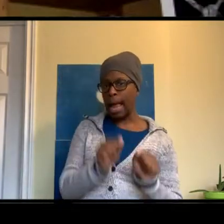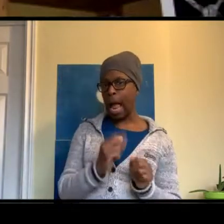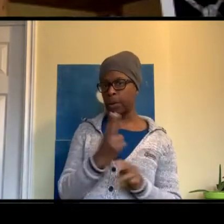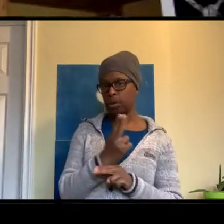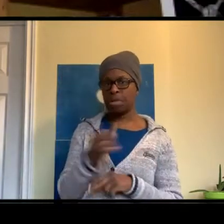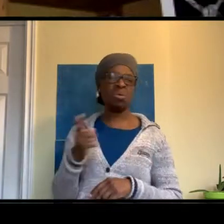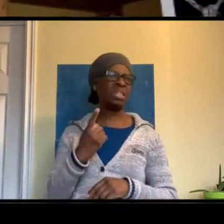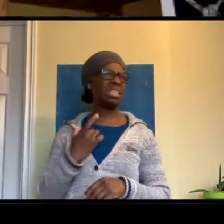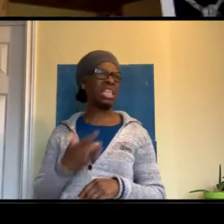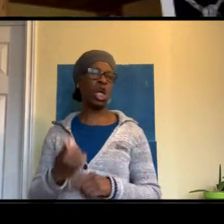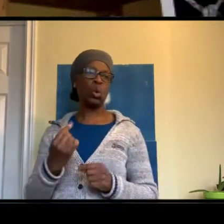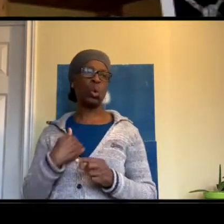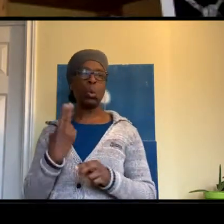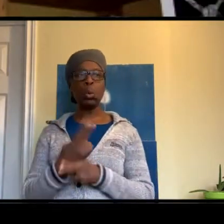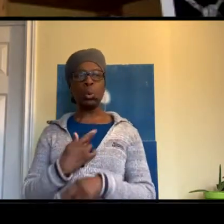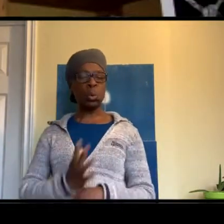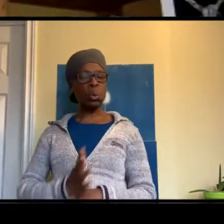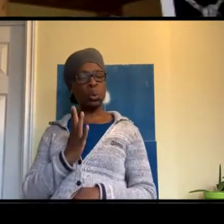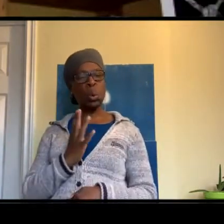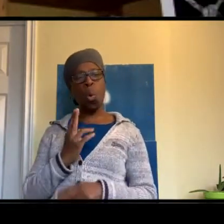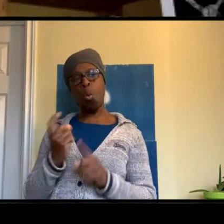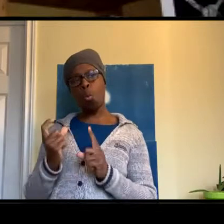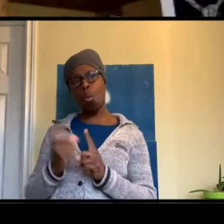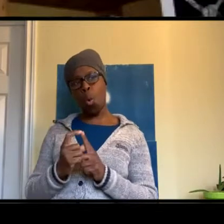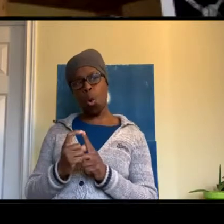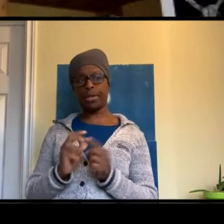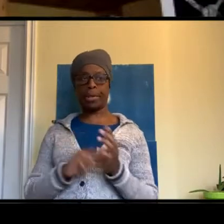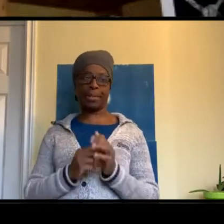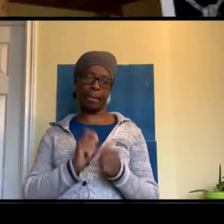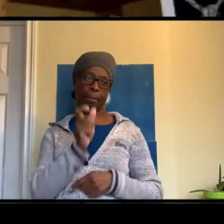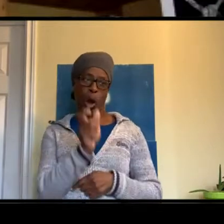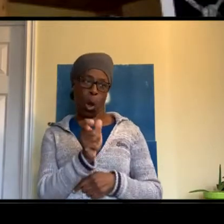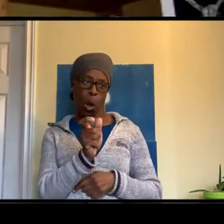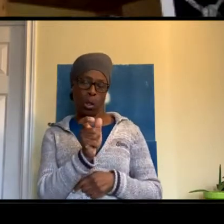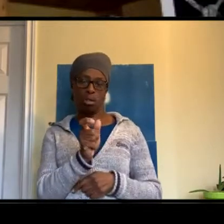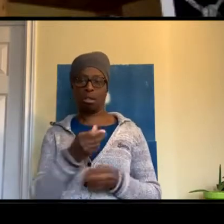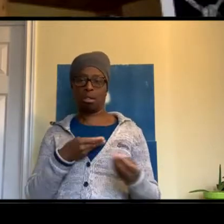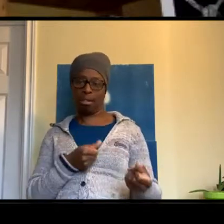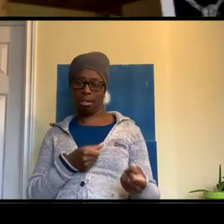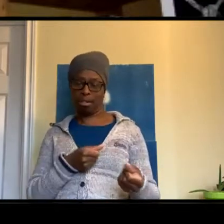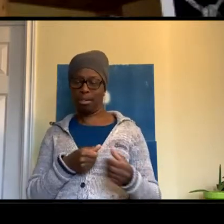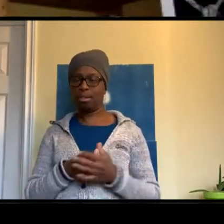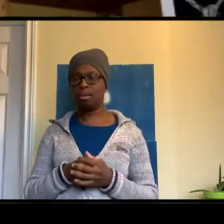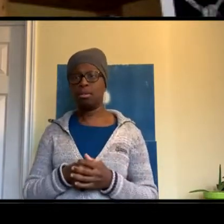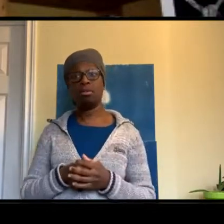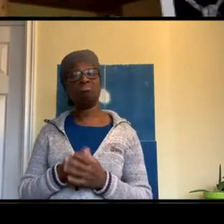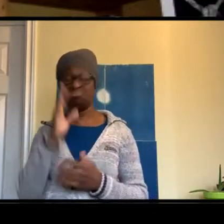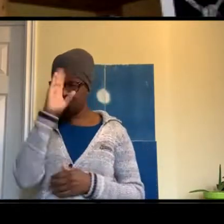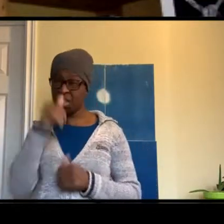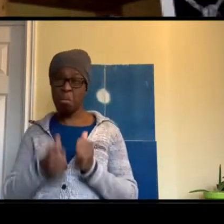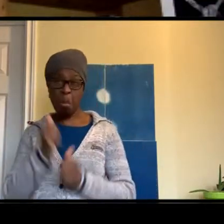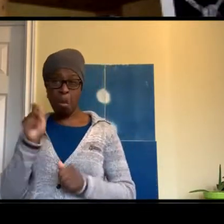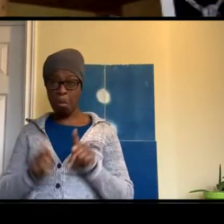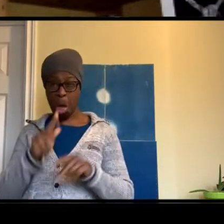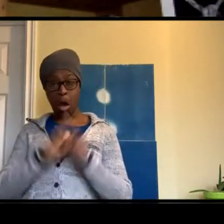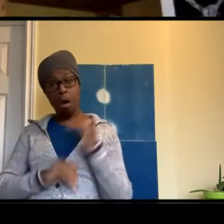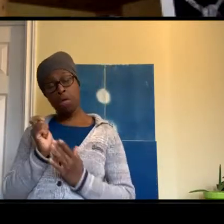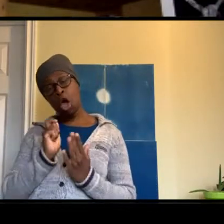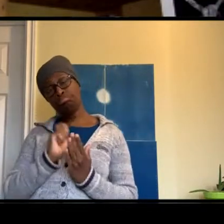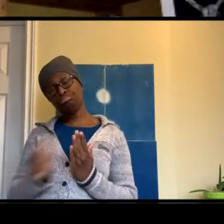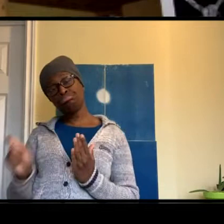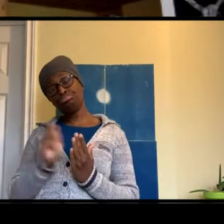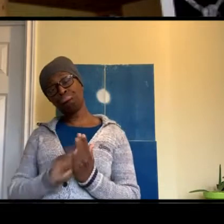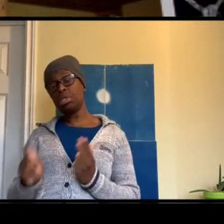think a lot of people find writing to be nerve-wracking, and you sit down and you've got that blank